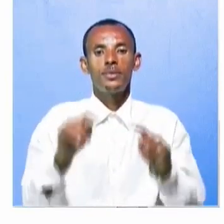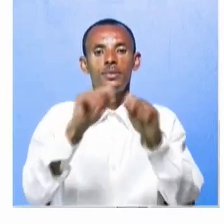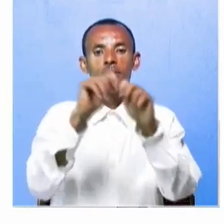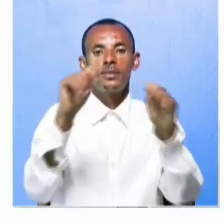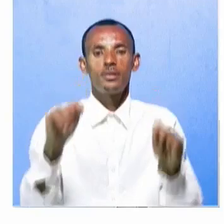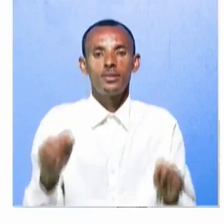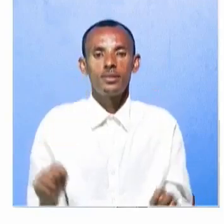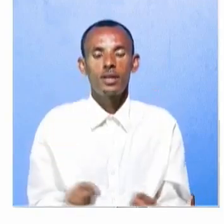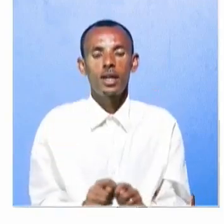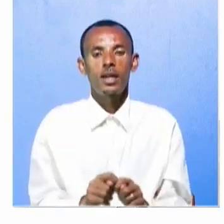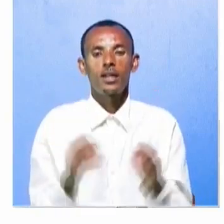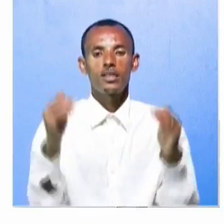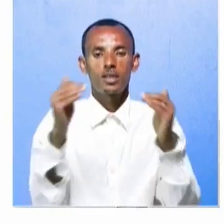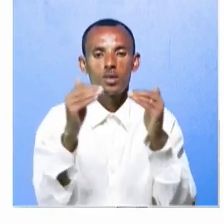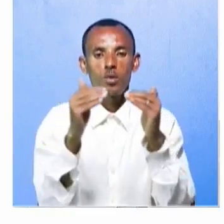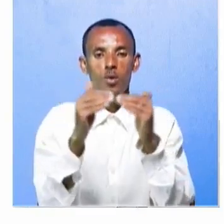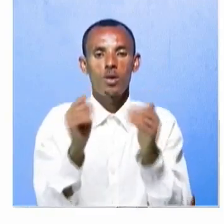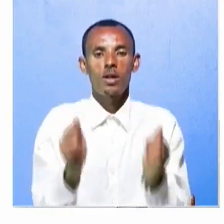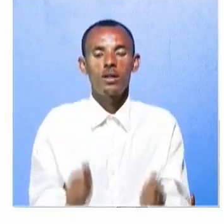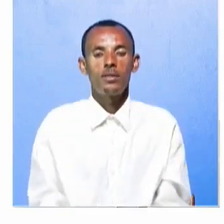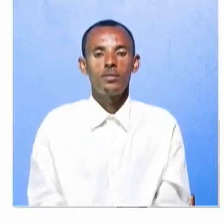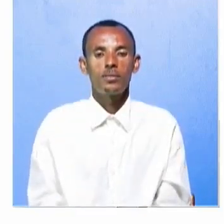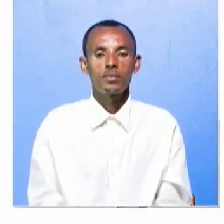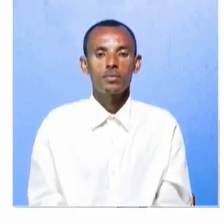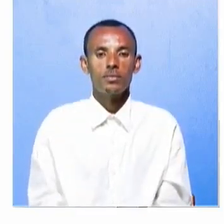is congruent to